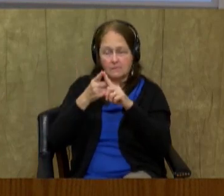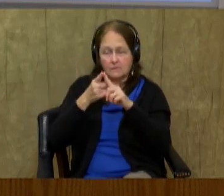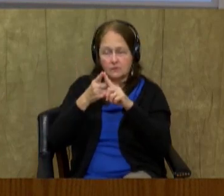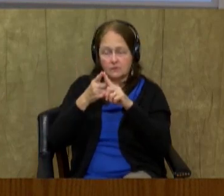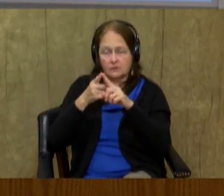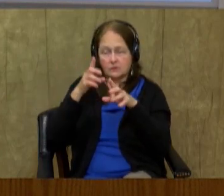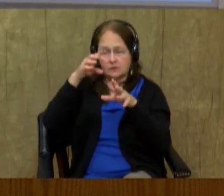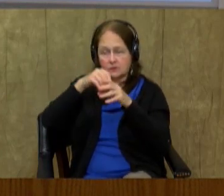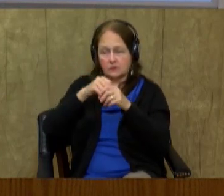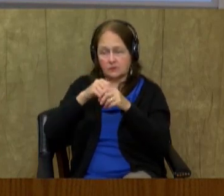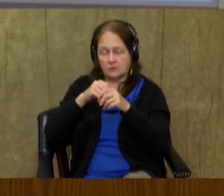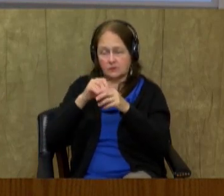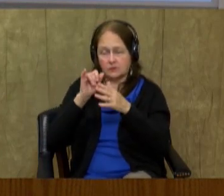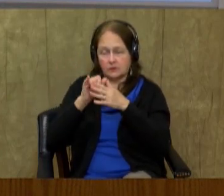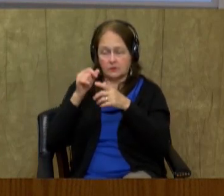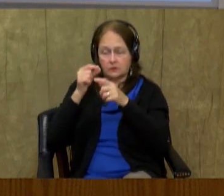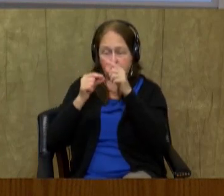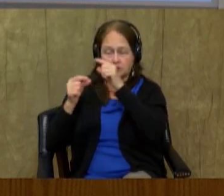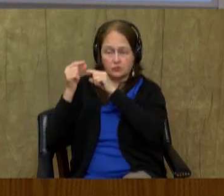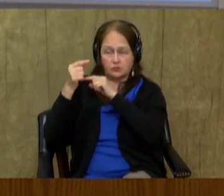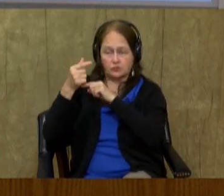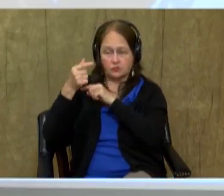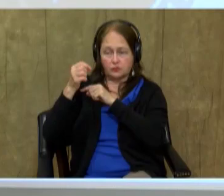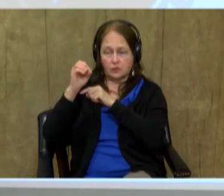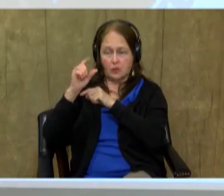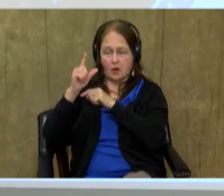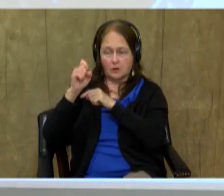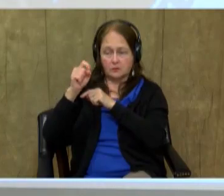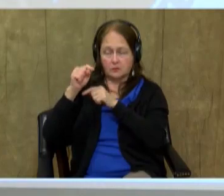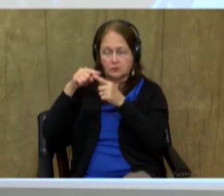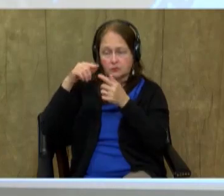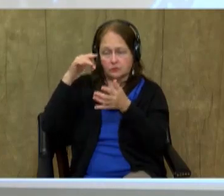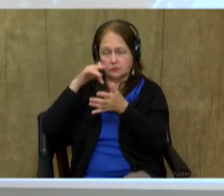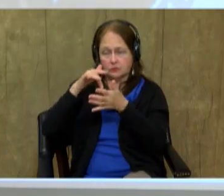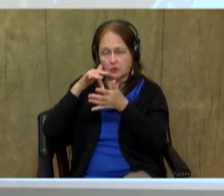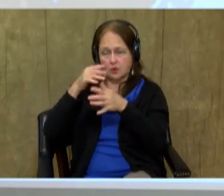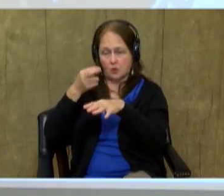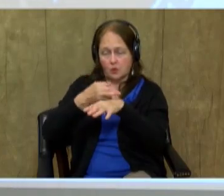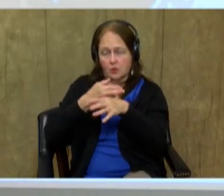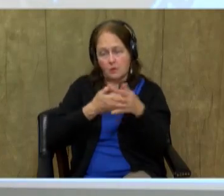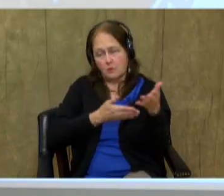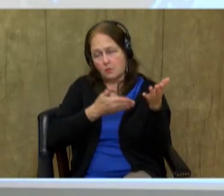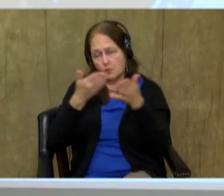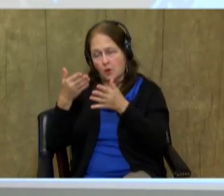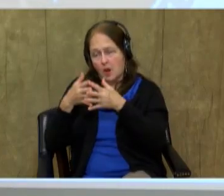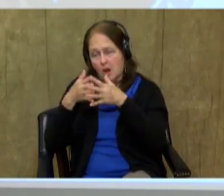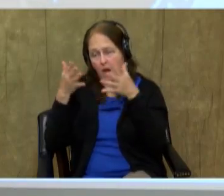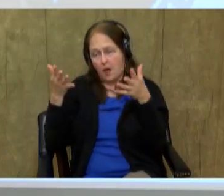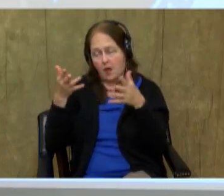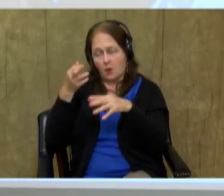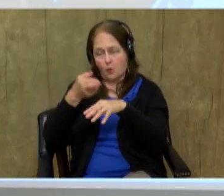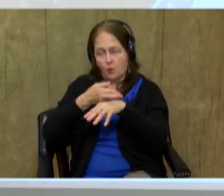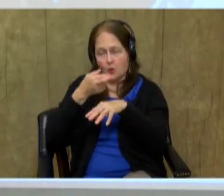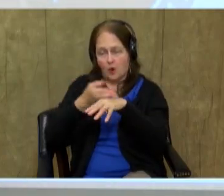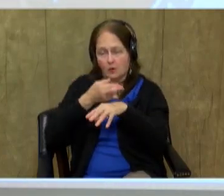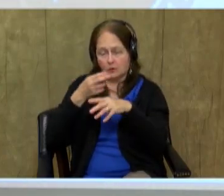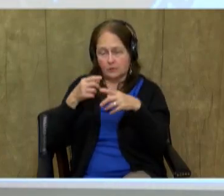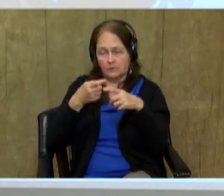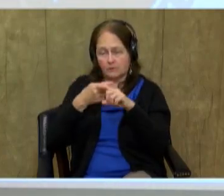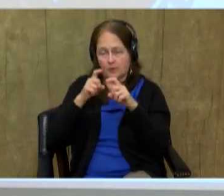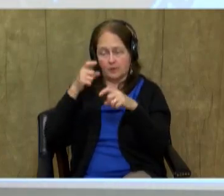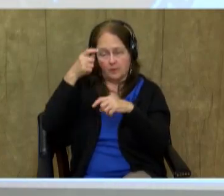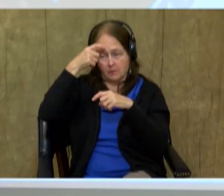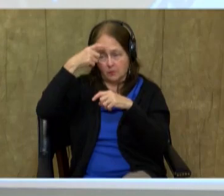to include a geologist. Like, we wanted to study the rock. We brought back tons of rock from the moon. And